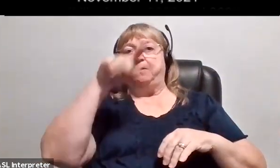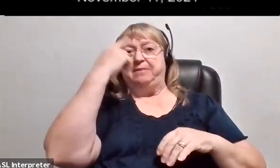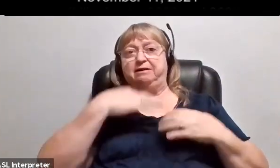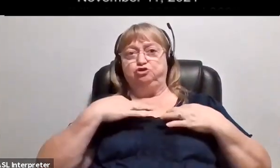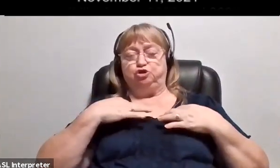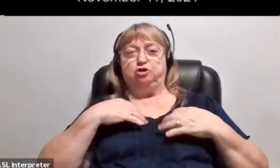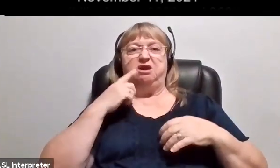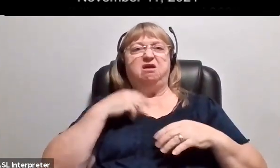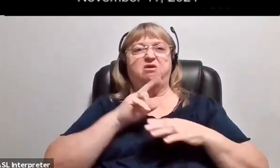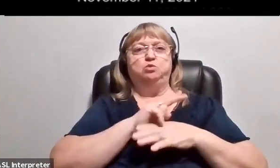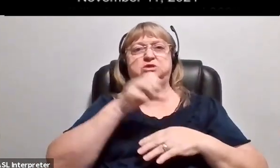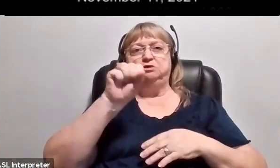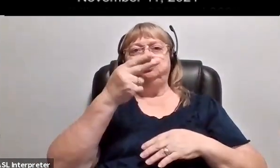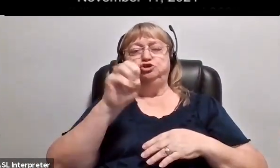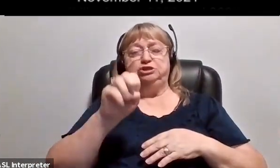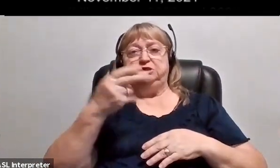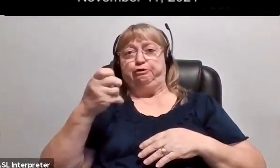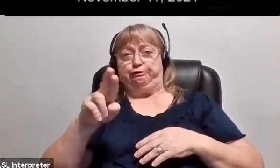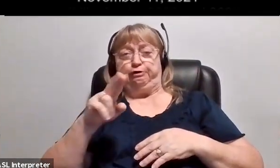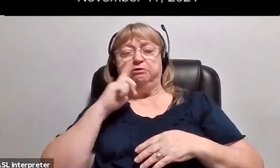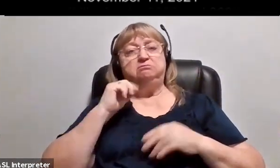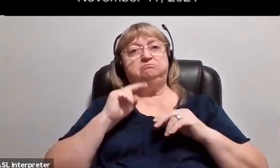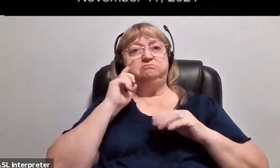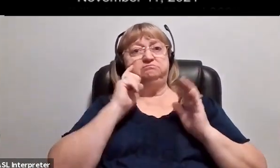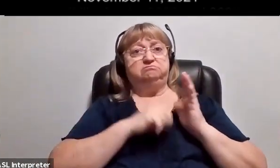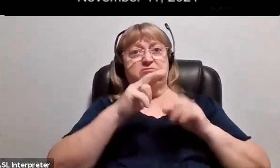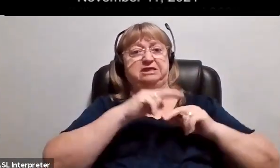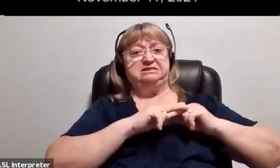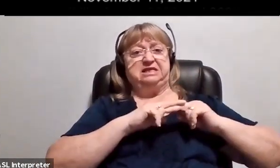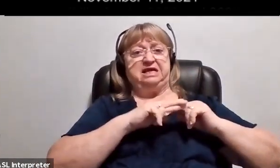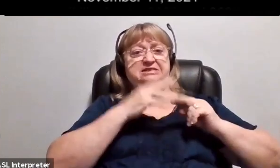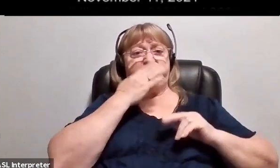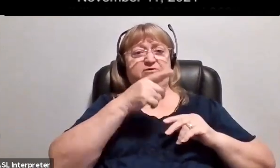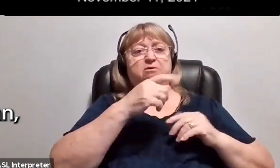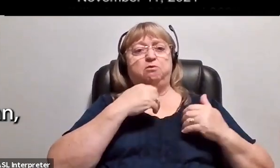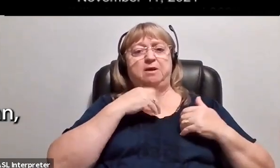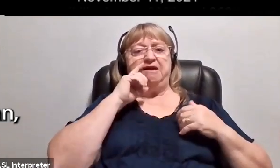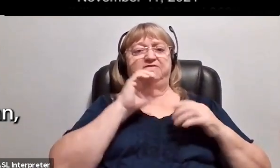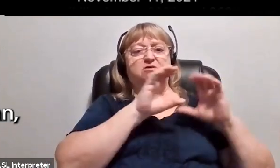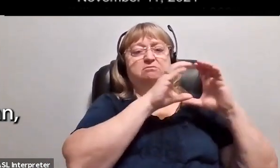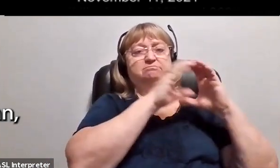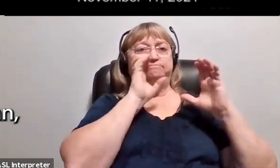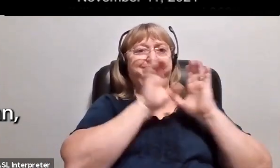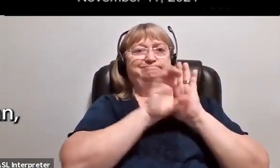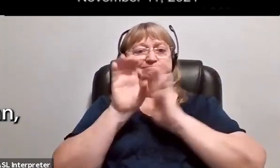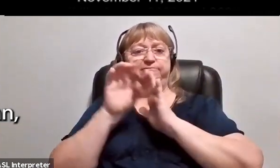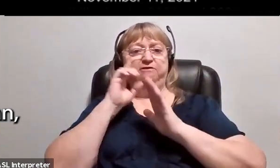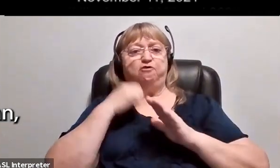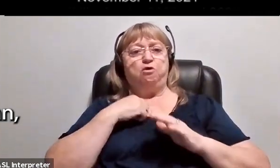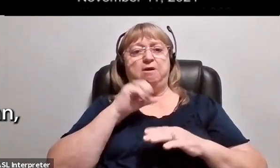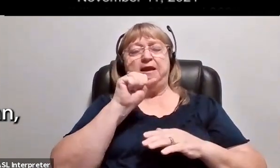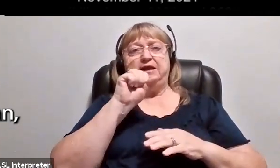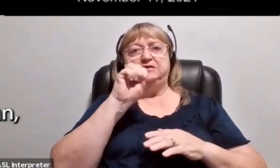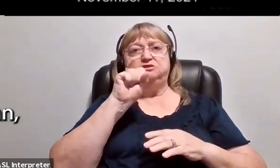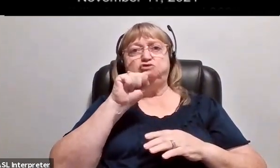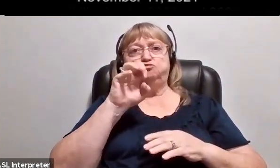her. And so on the slide in front of us, we have the logos for the Center of Astrophysics, Harvard and Smithsonian, the